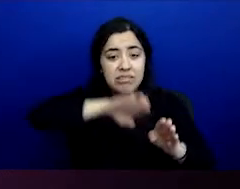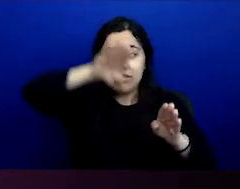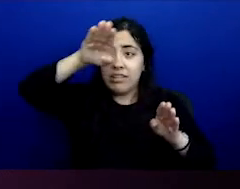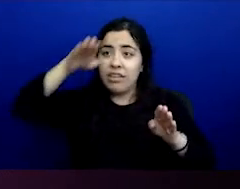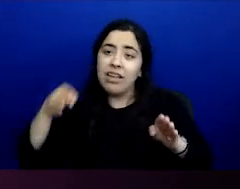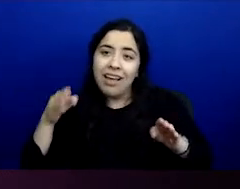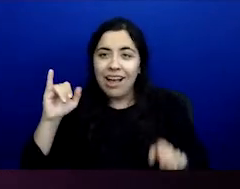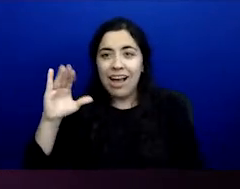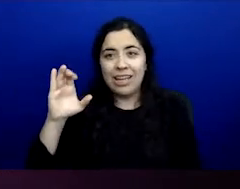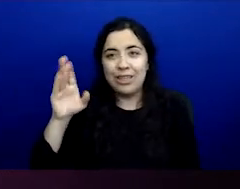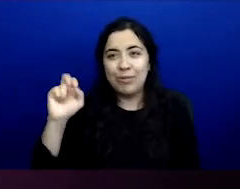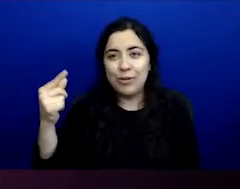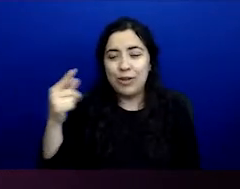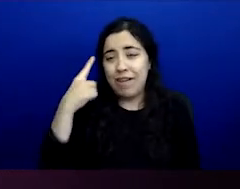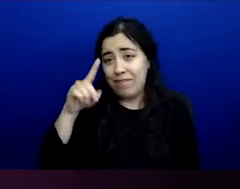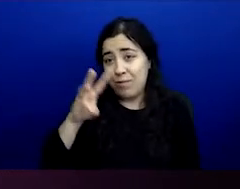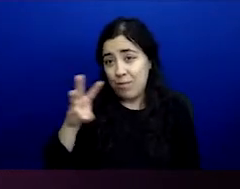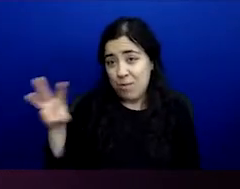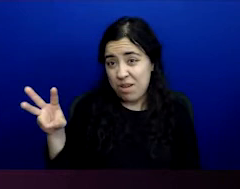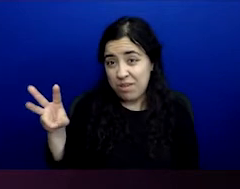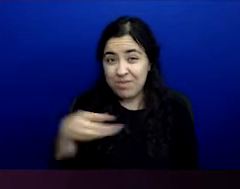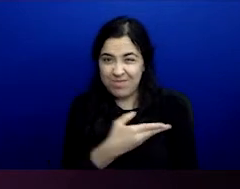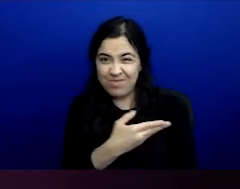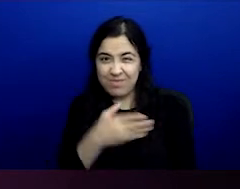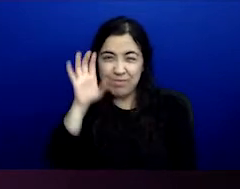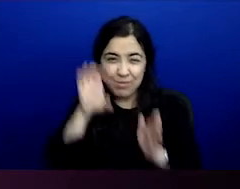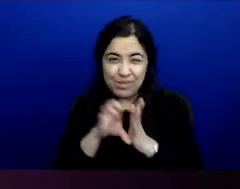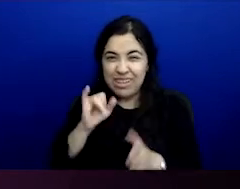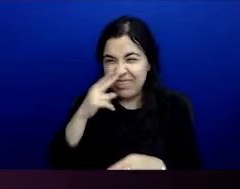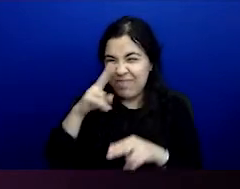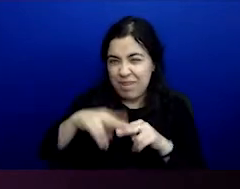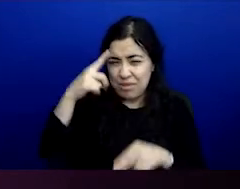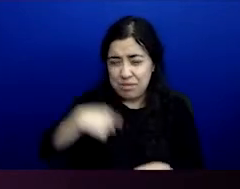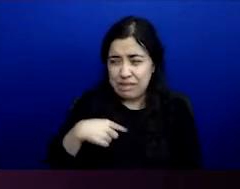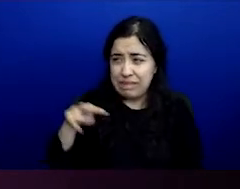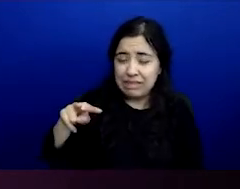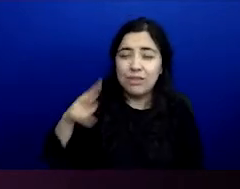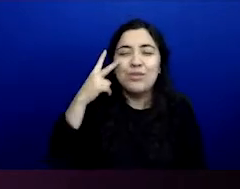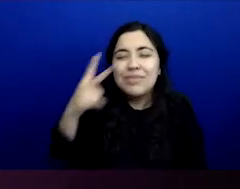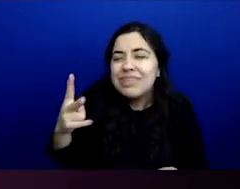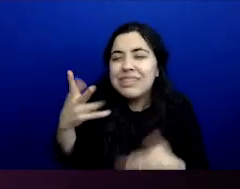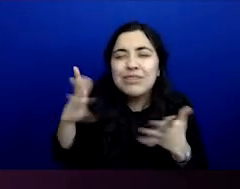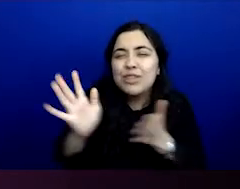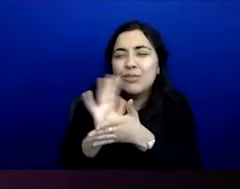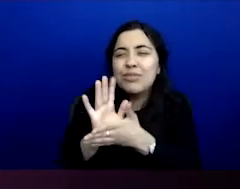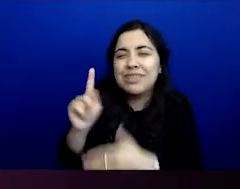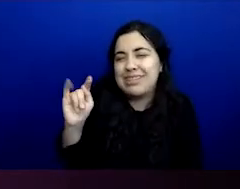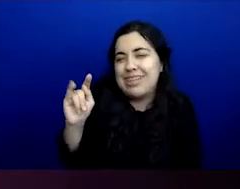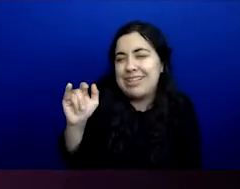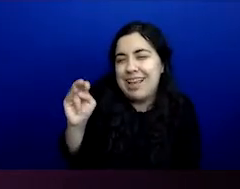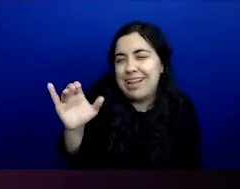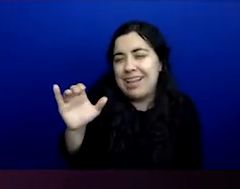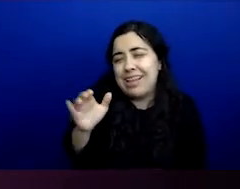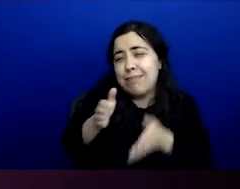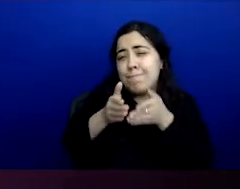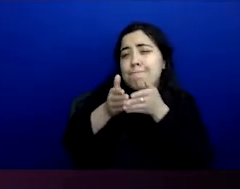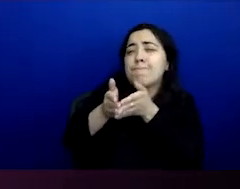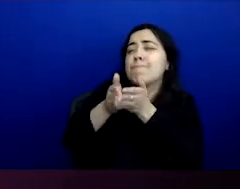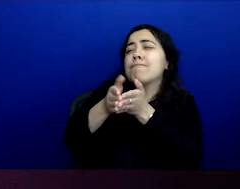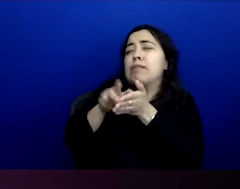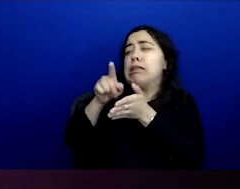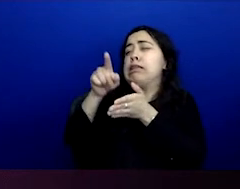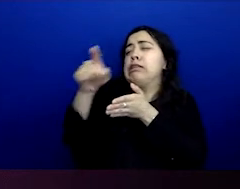fun little analogy here. And really the analogy is, you know, we've all seen Titanic. But from a distance, this iceberg,